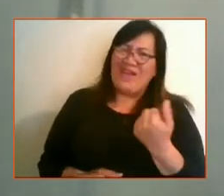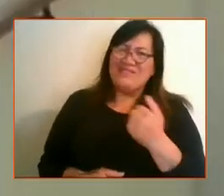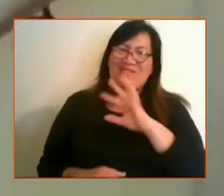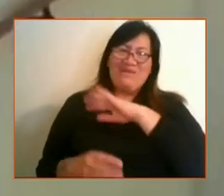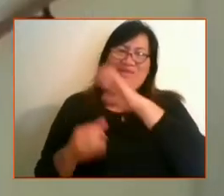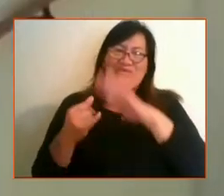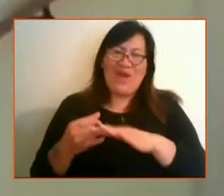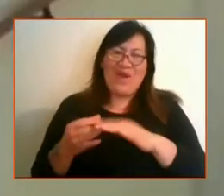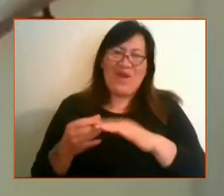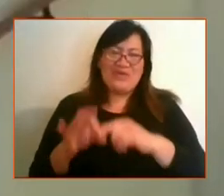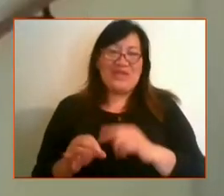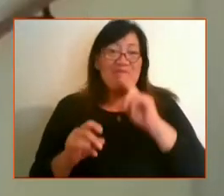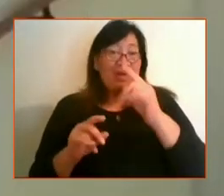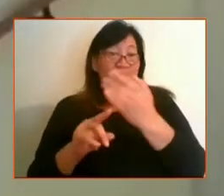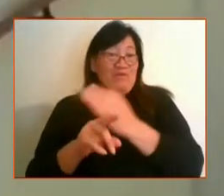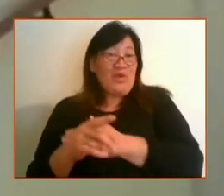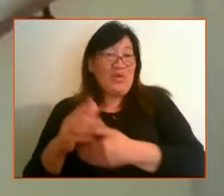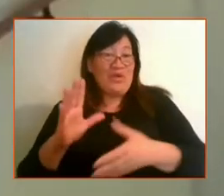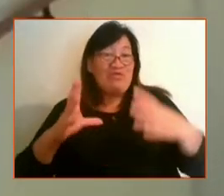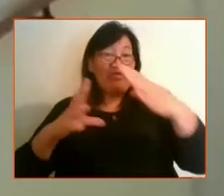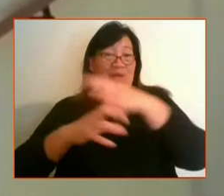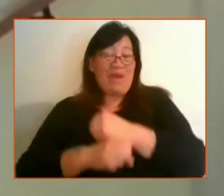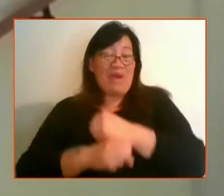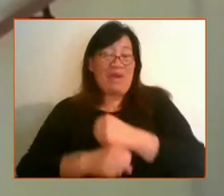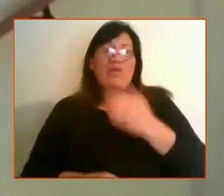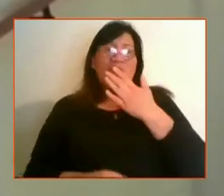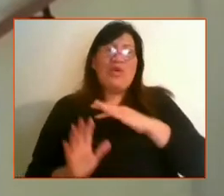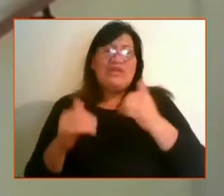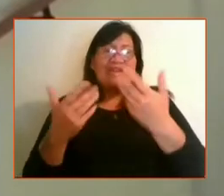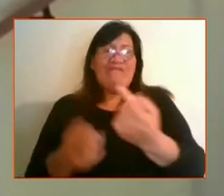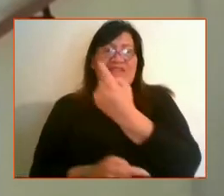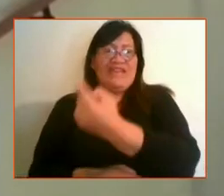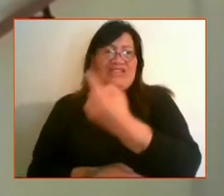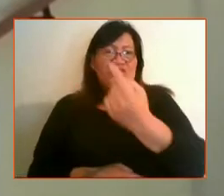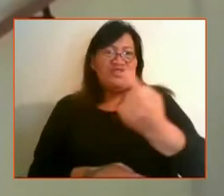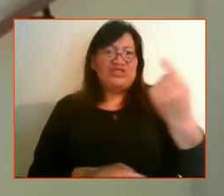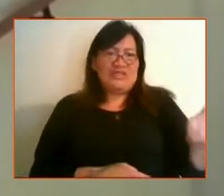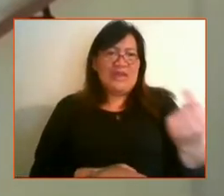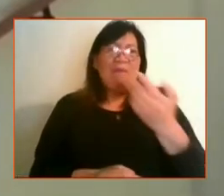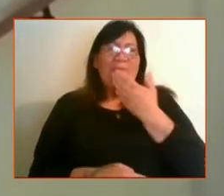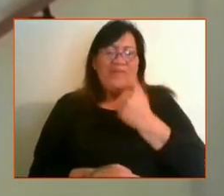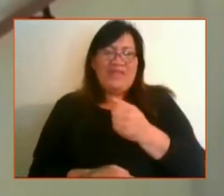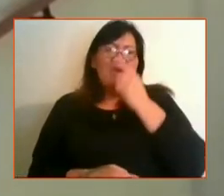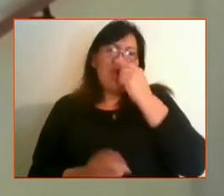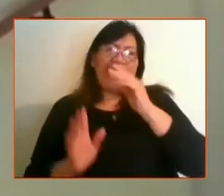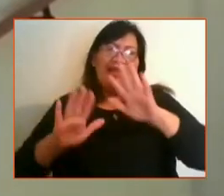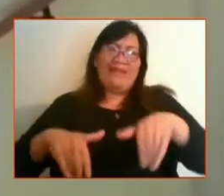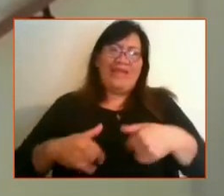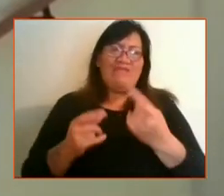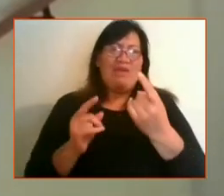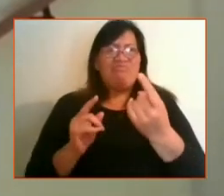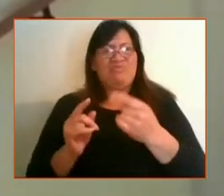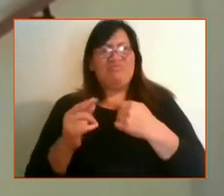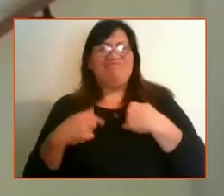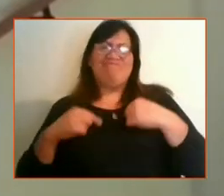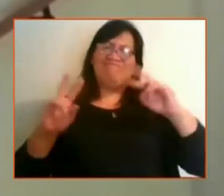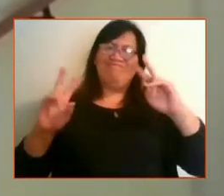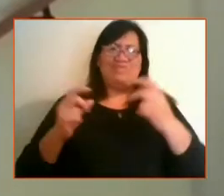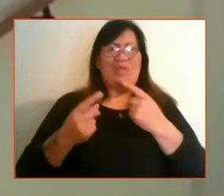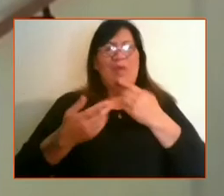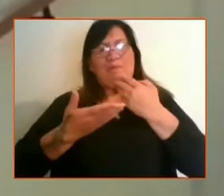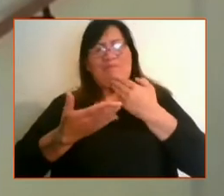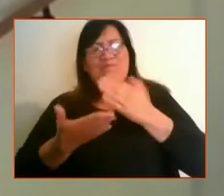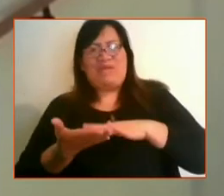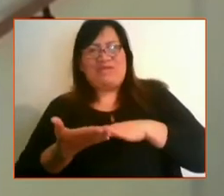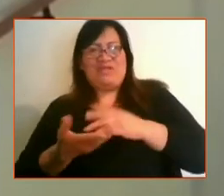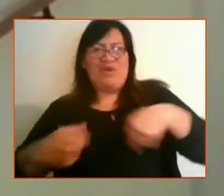but what we want to do before we wrap up is give each of our politicians the opportunity to leave a message for us this evening. They've got